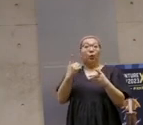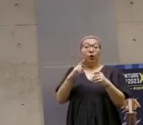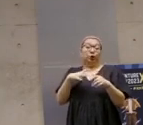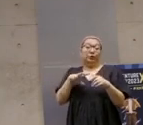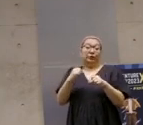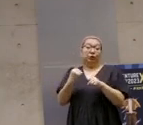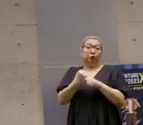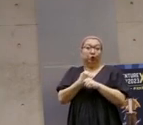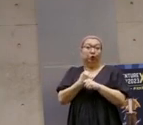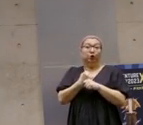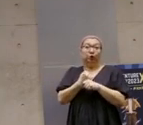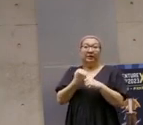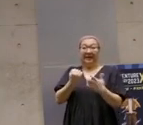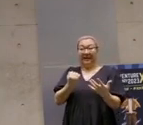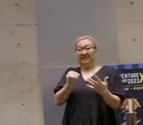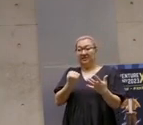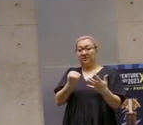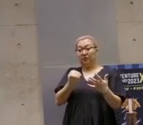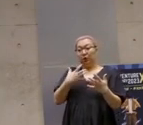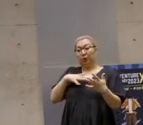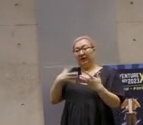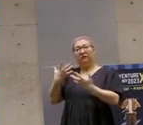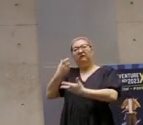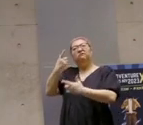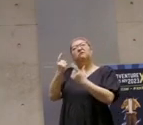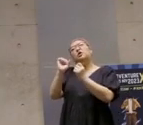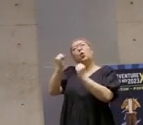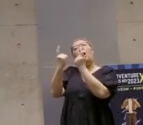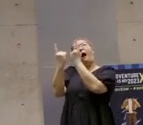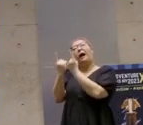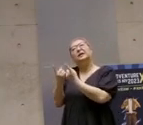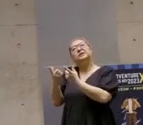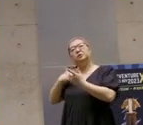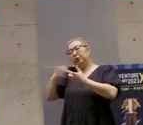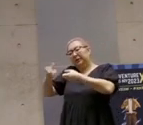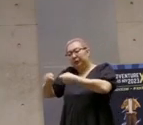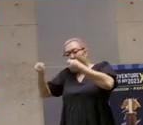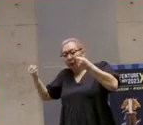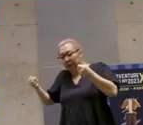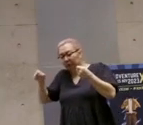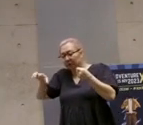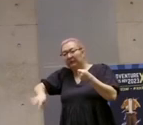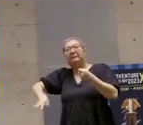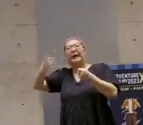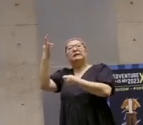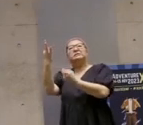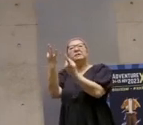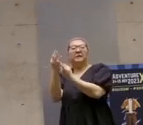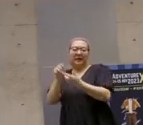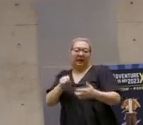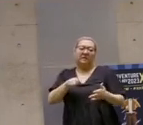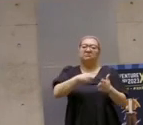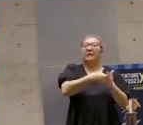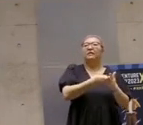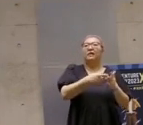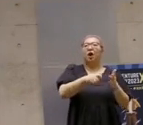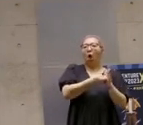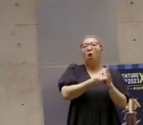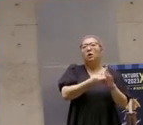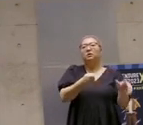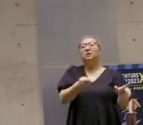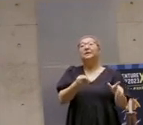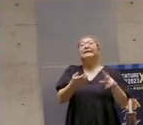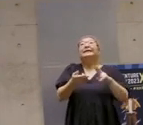it leaves you in peace. But as soon as the gameplay returns, it's now telling you what to do. Now, just to be clear, it would have just